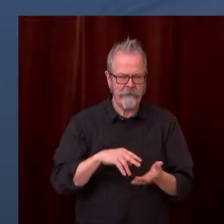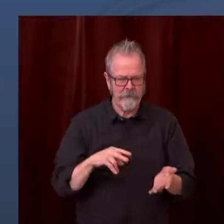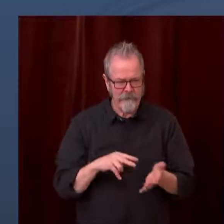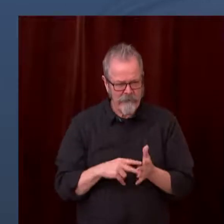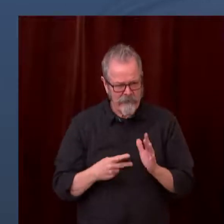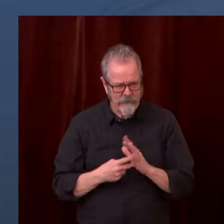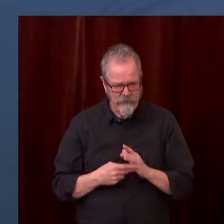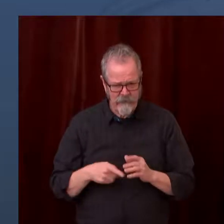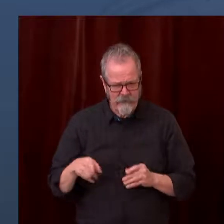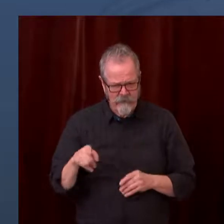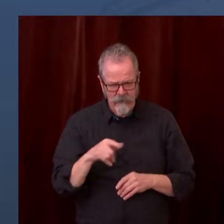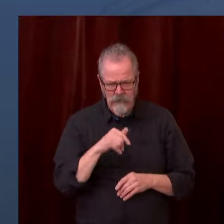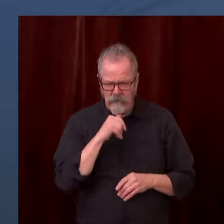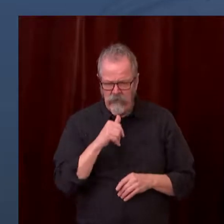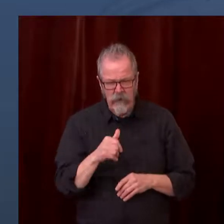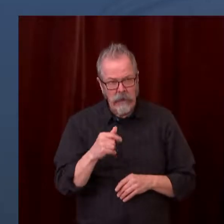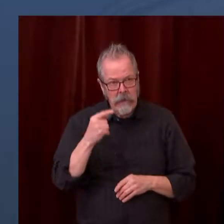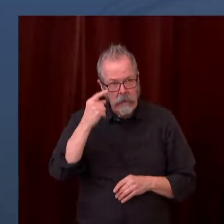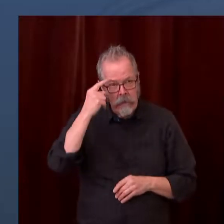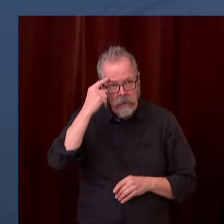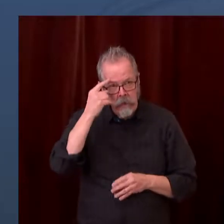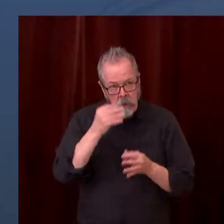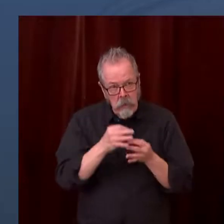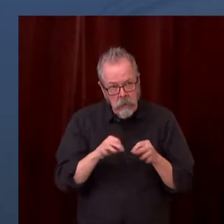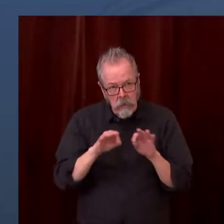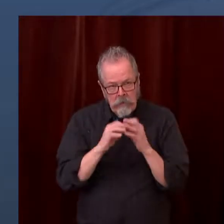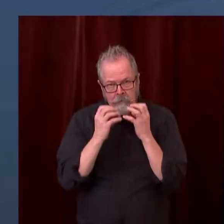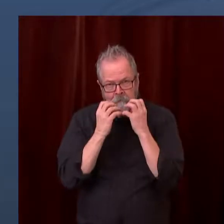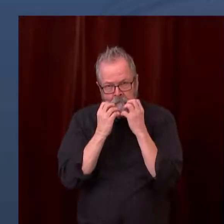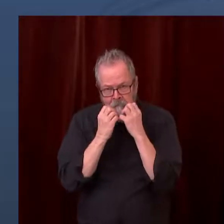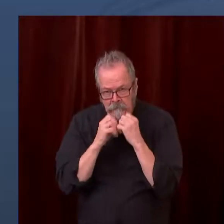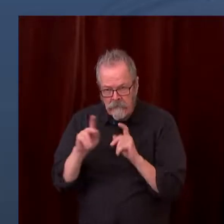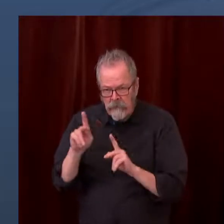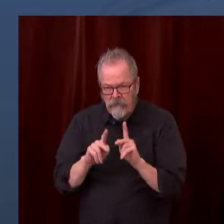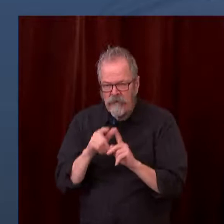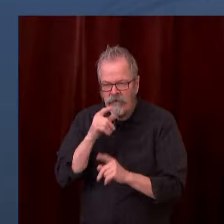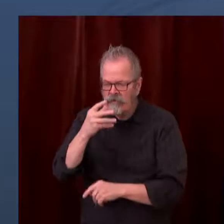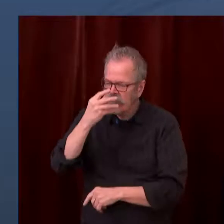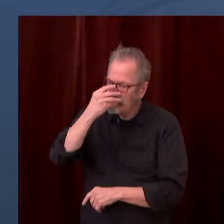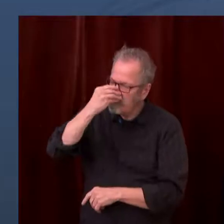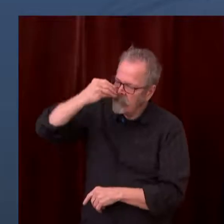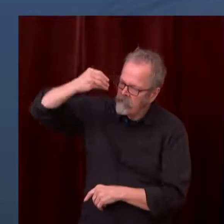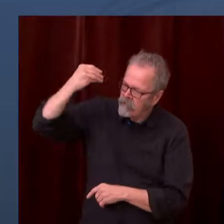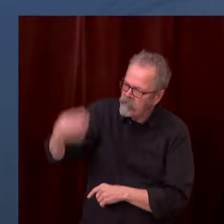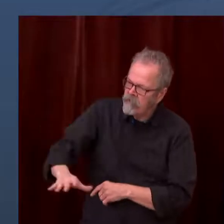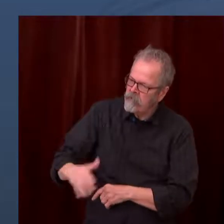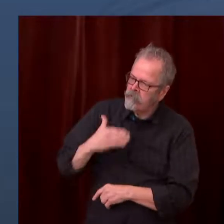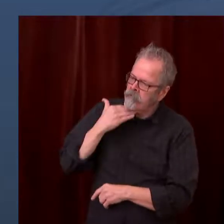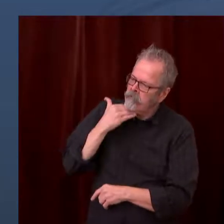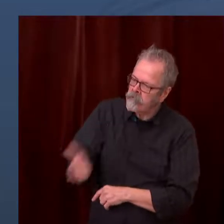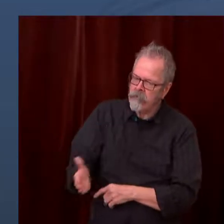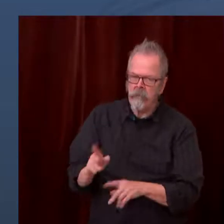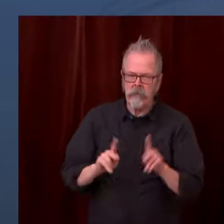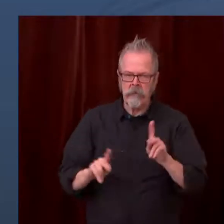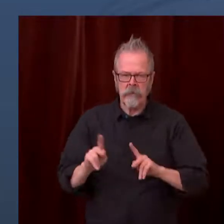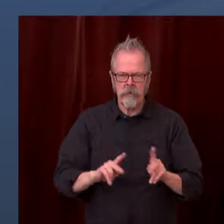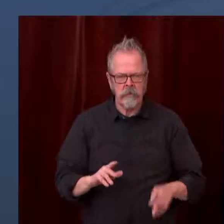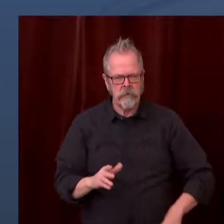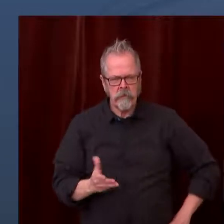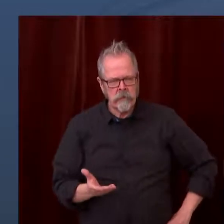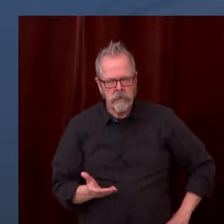that perspective, and, I apologize for being so public health, pro-public health and pro-public